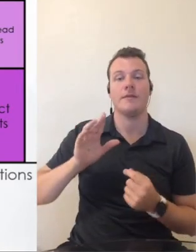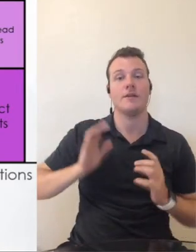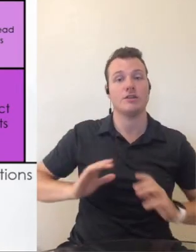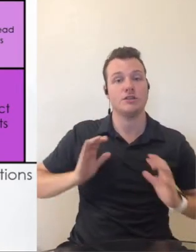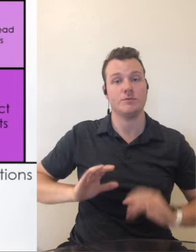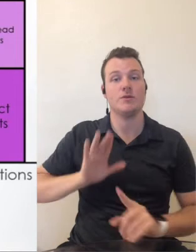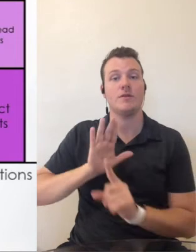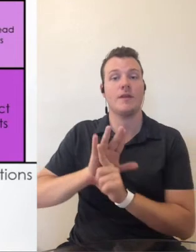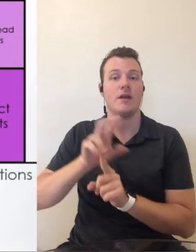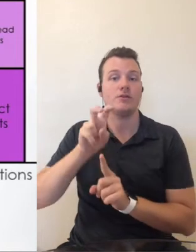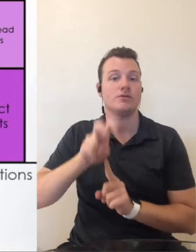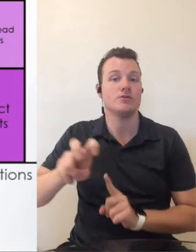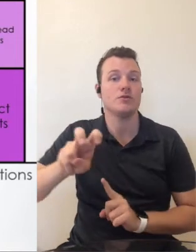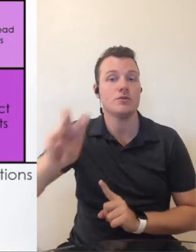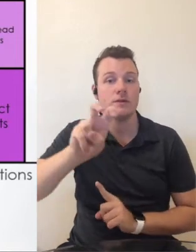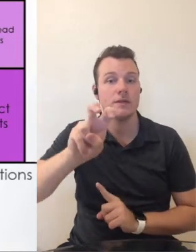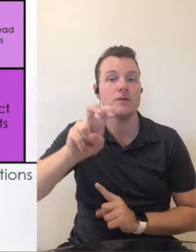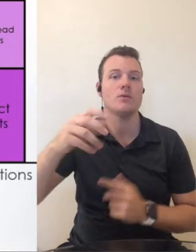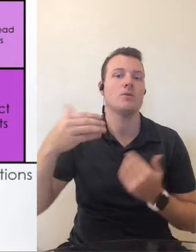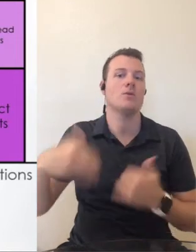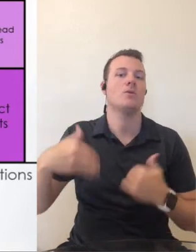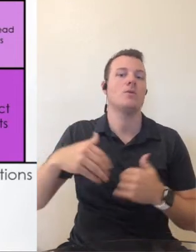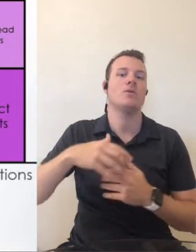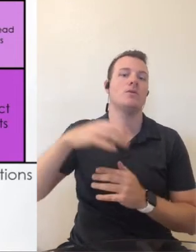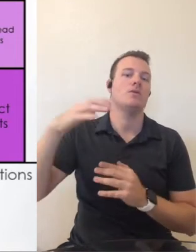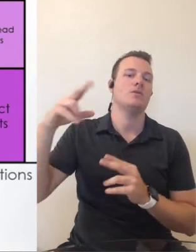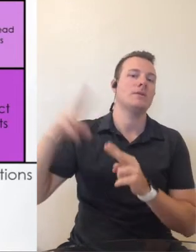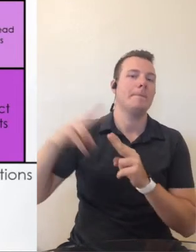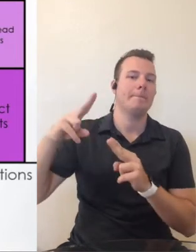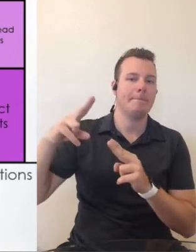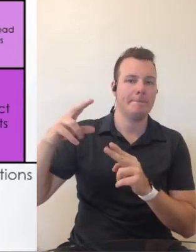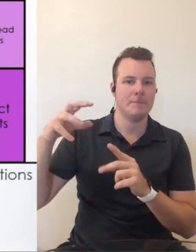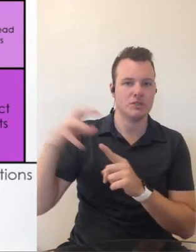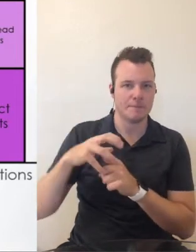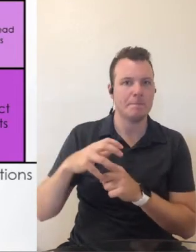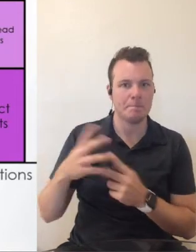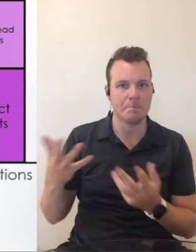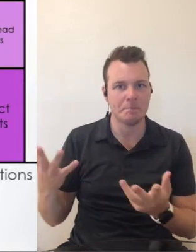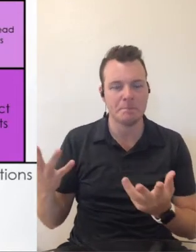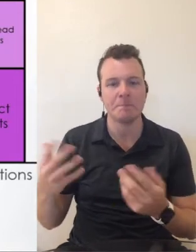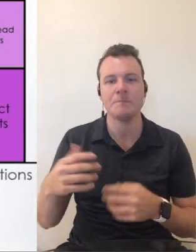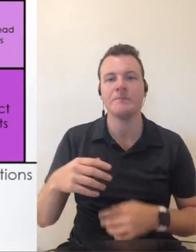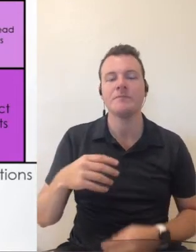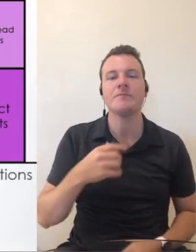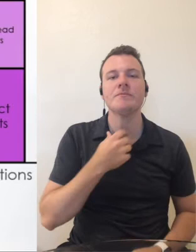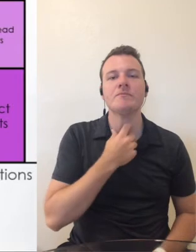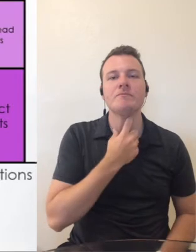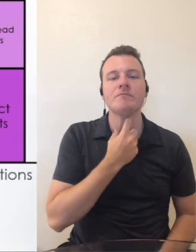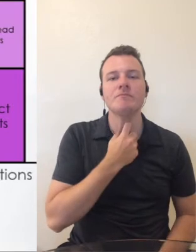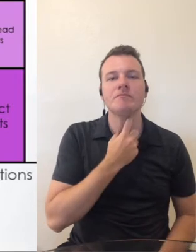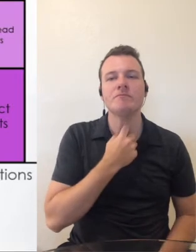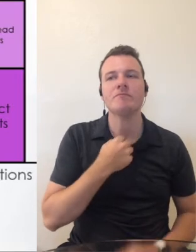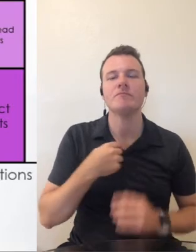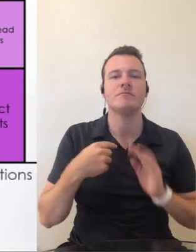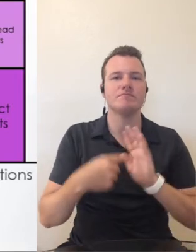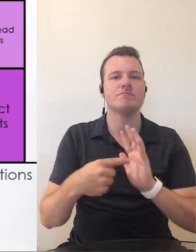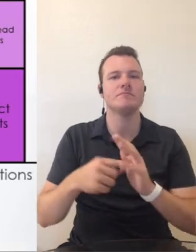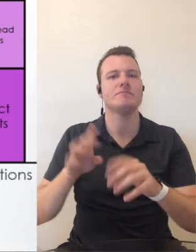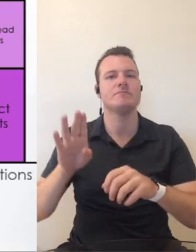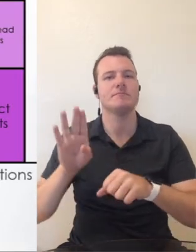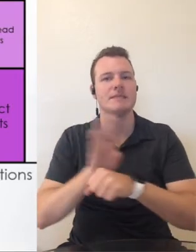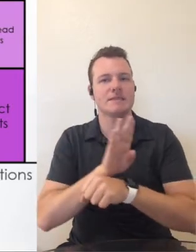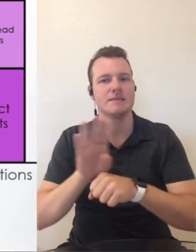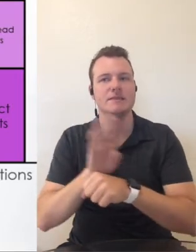is one that is exceptional. And examples that I can give you of businesses